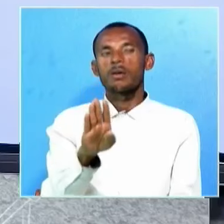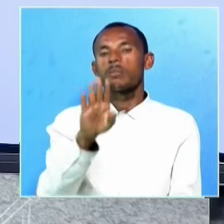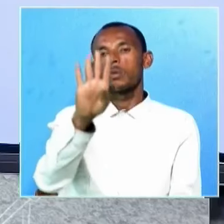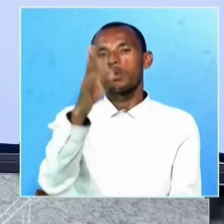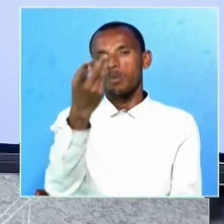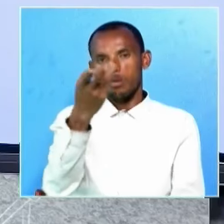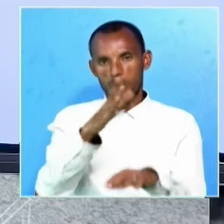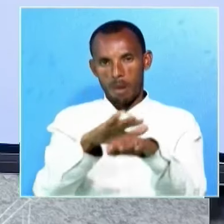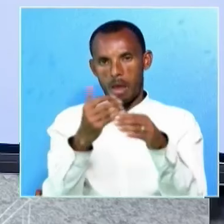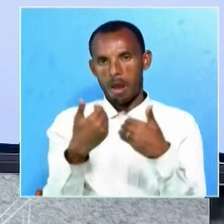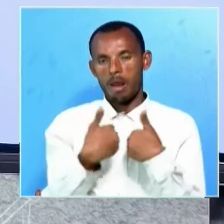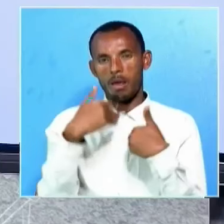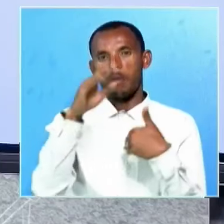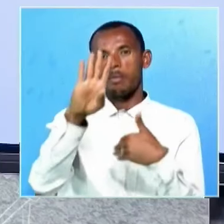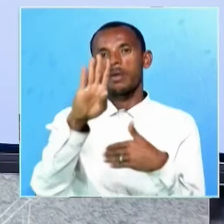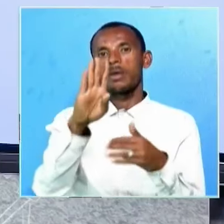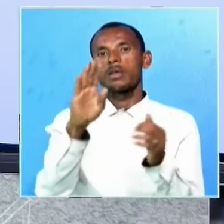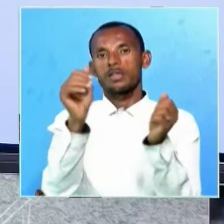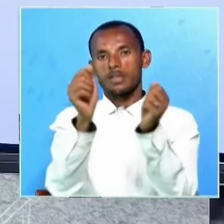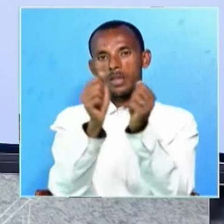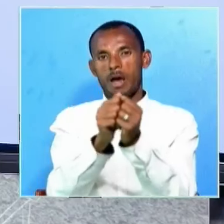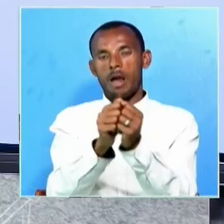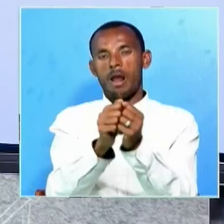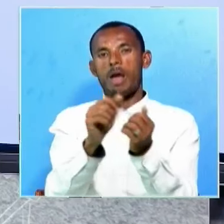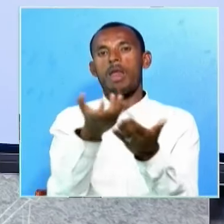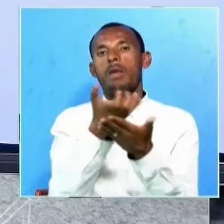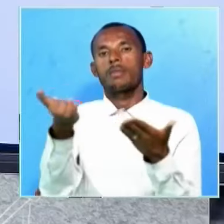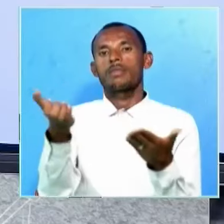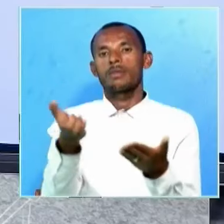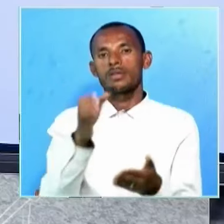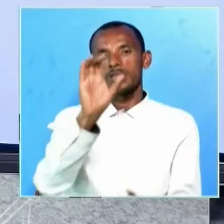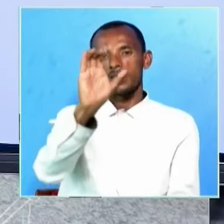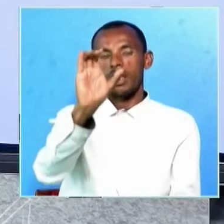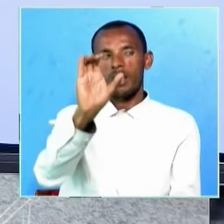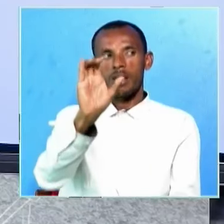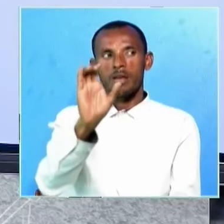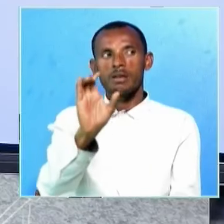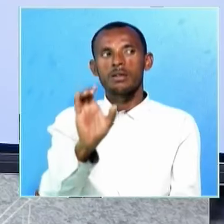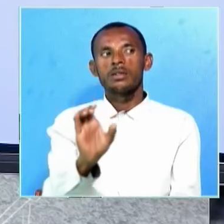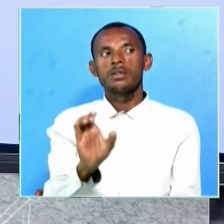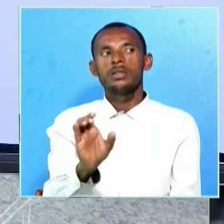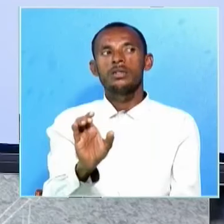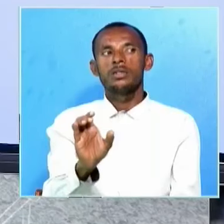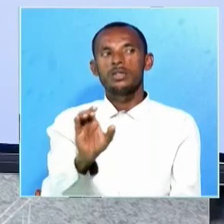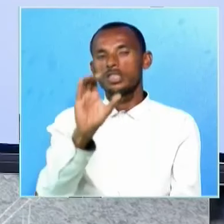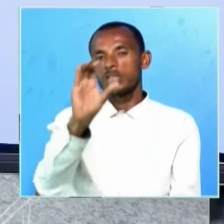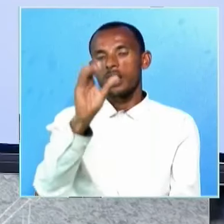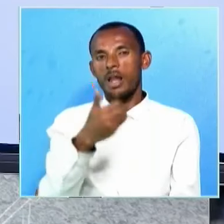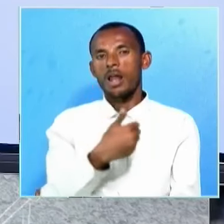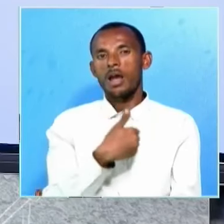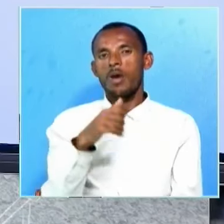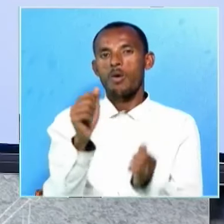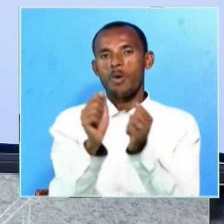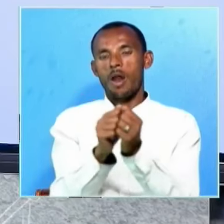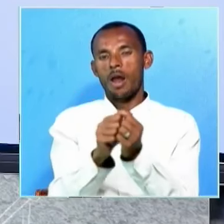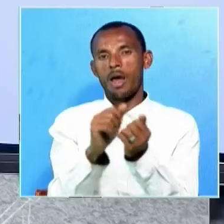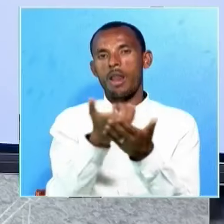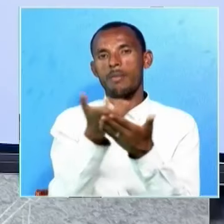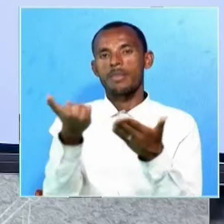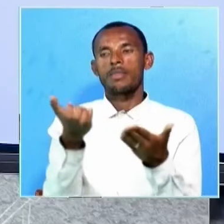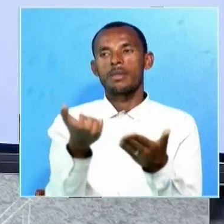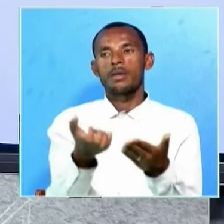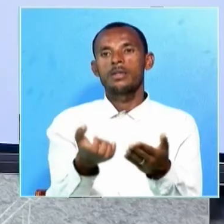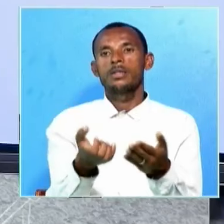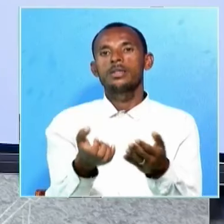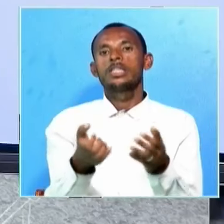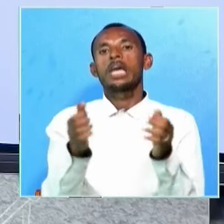yes. So B is a common element there, common element. C, there is C there, it's common element. Therefore,